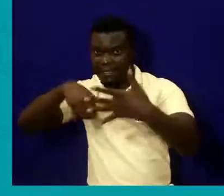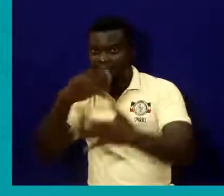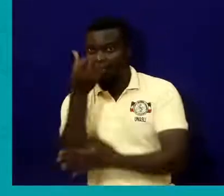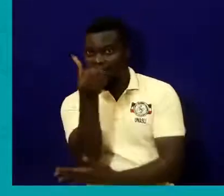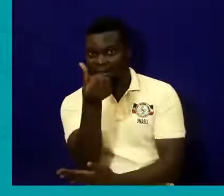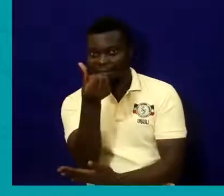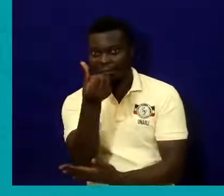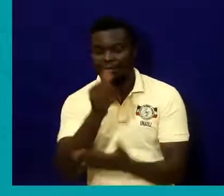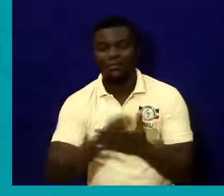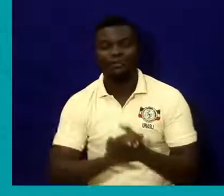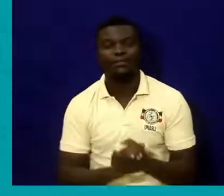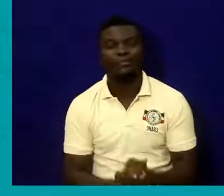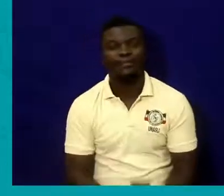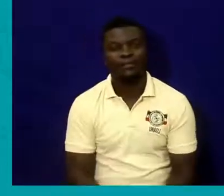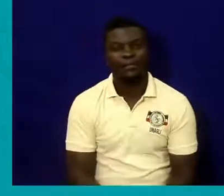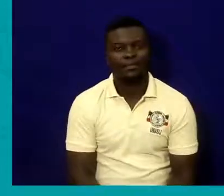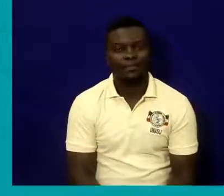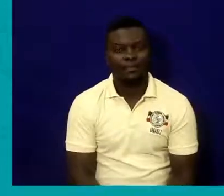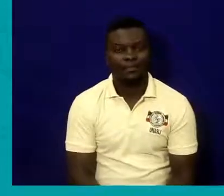columns.